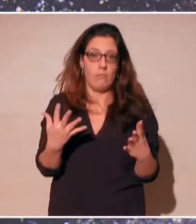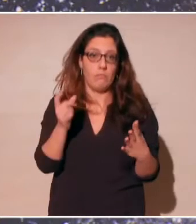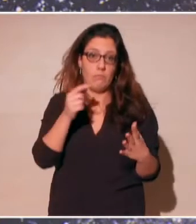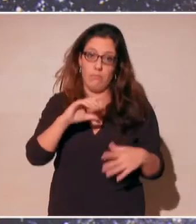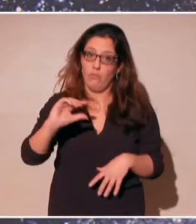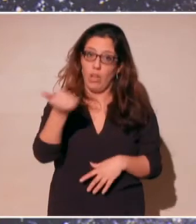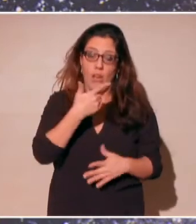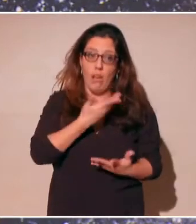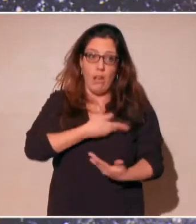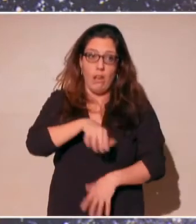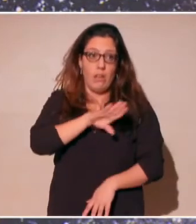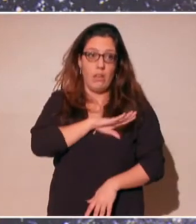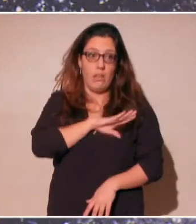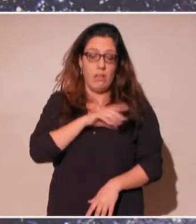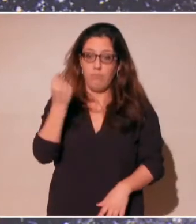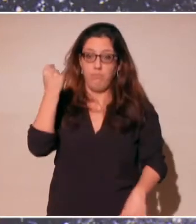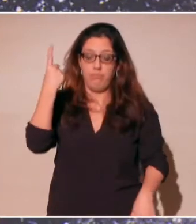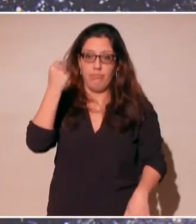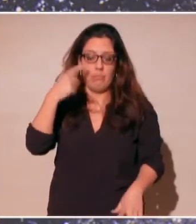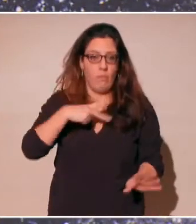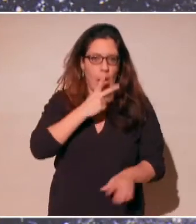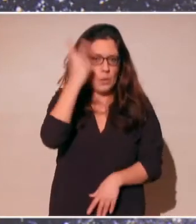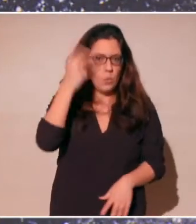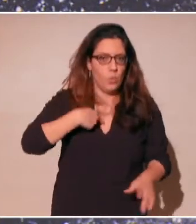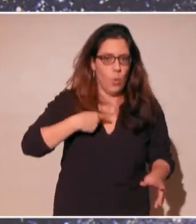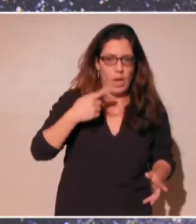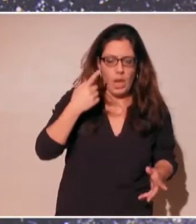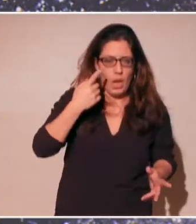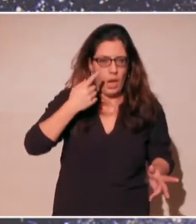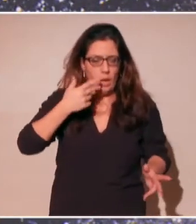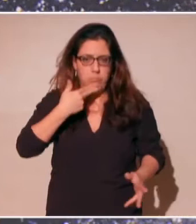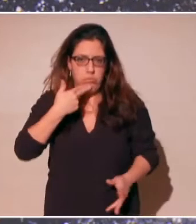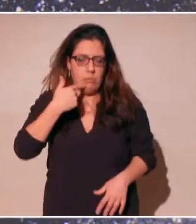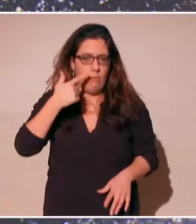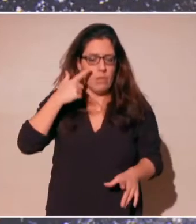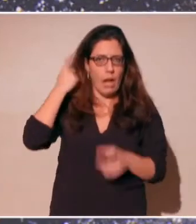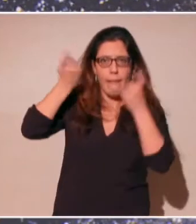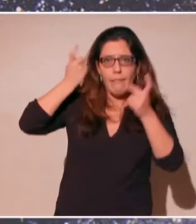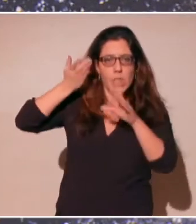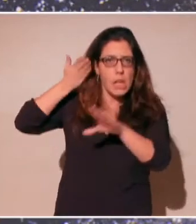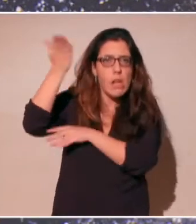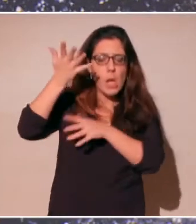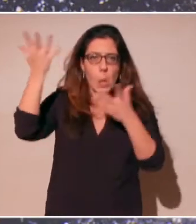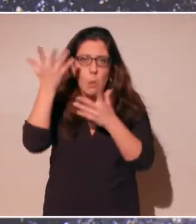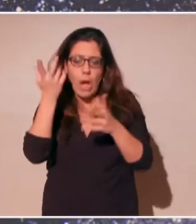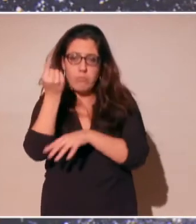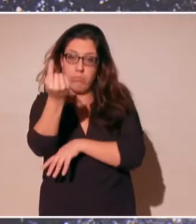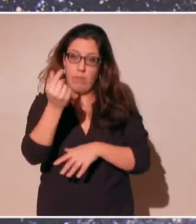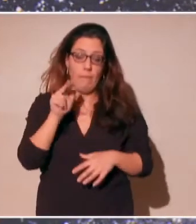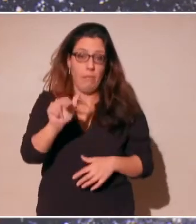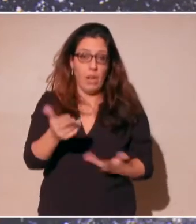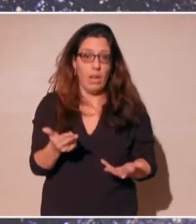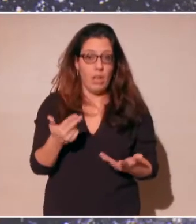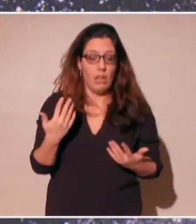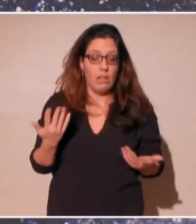last point, and this concerns the other area of tension or discord. This concerns the concept of time. And I have